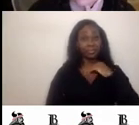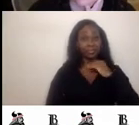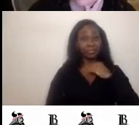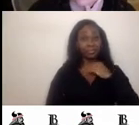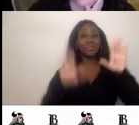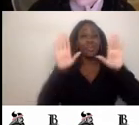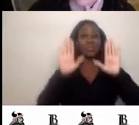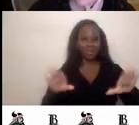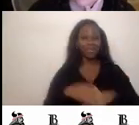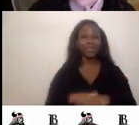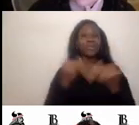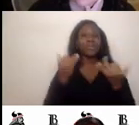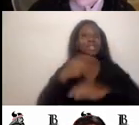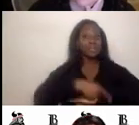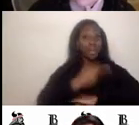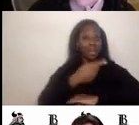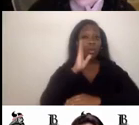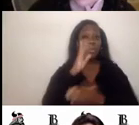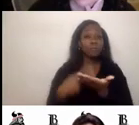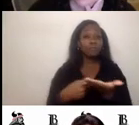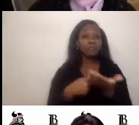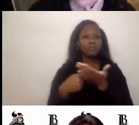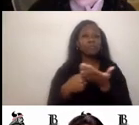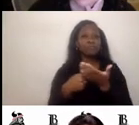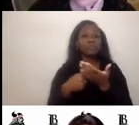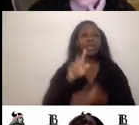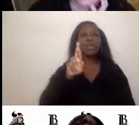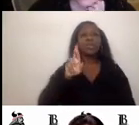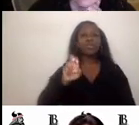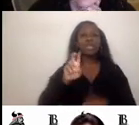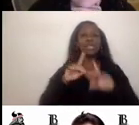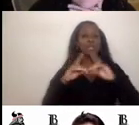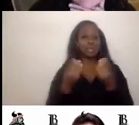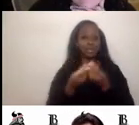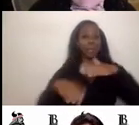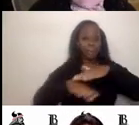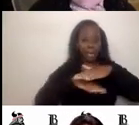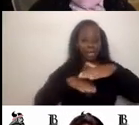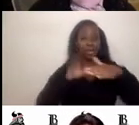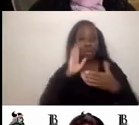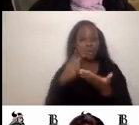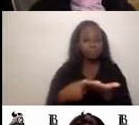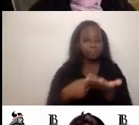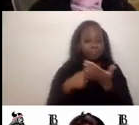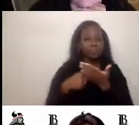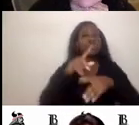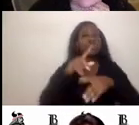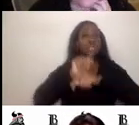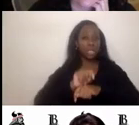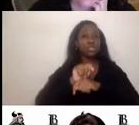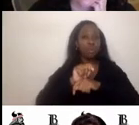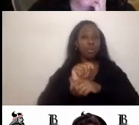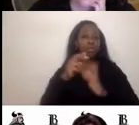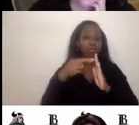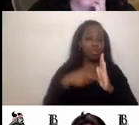Wonderful. So today what we'll cover again is the redistricting basics. We'll talk about the traditional redistricting principles. We'll review